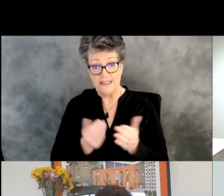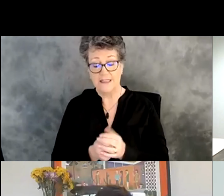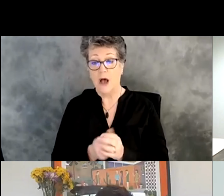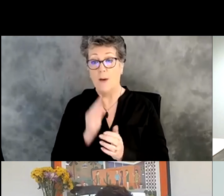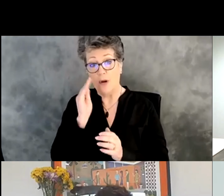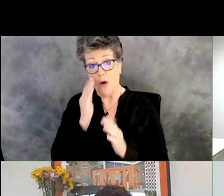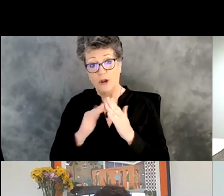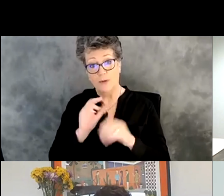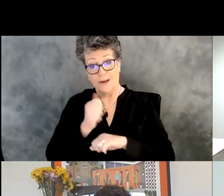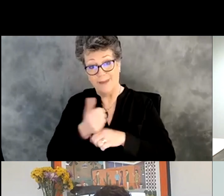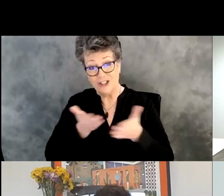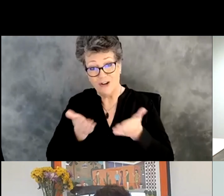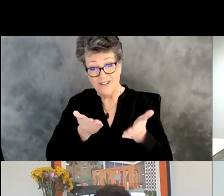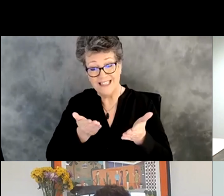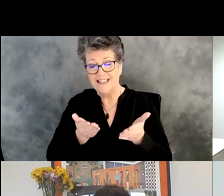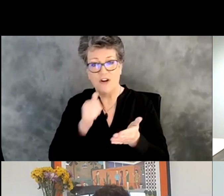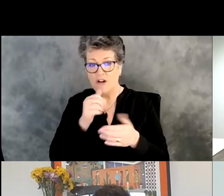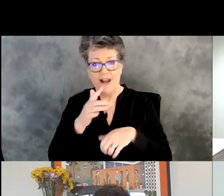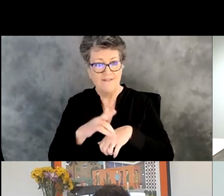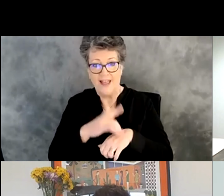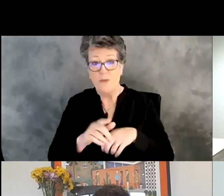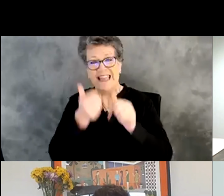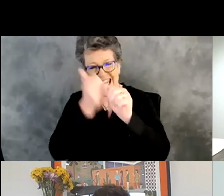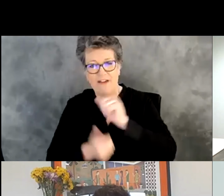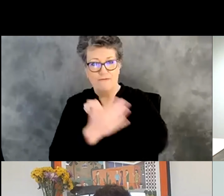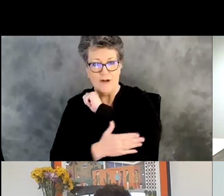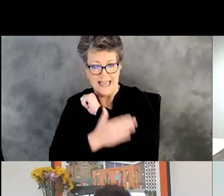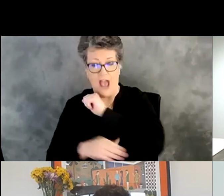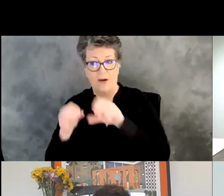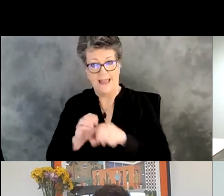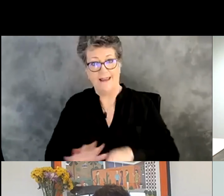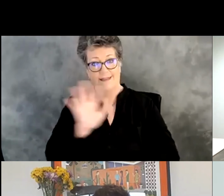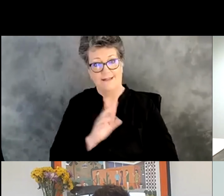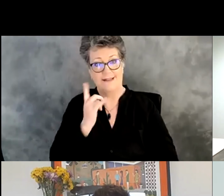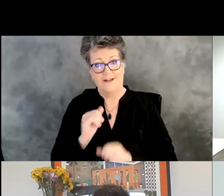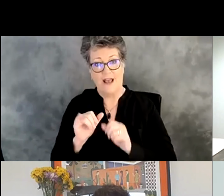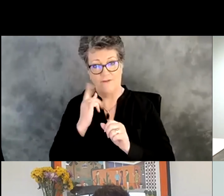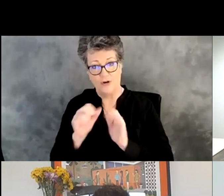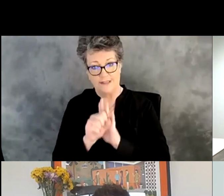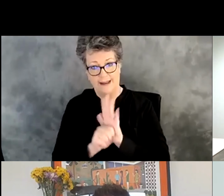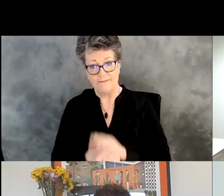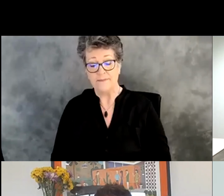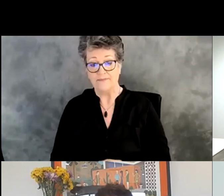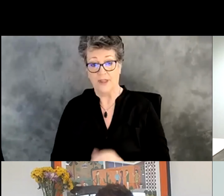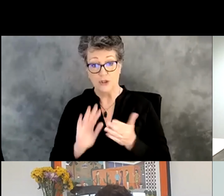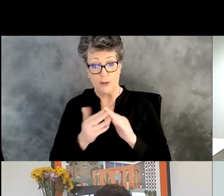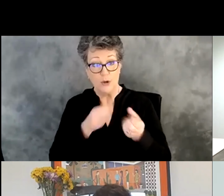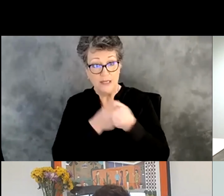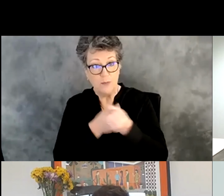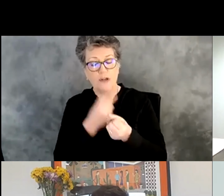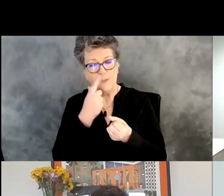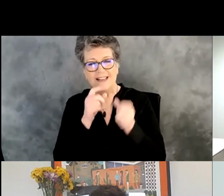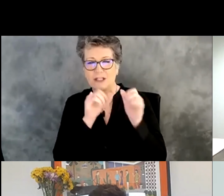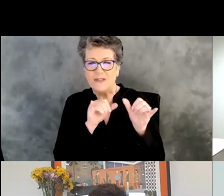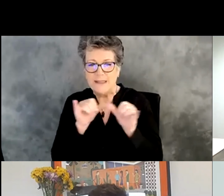community-based services are not available in every county in California. So community supports, because they are